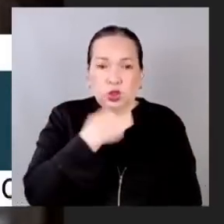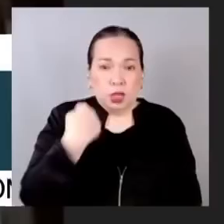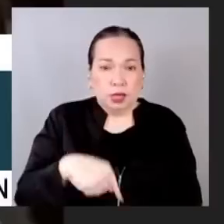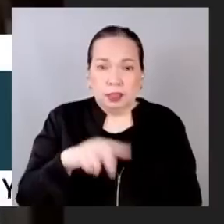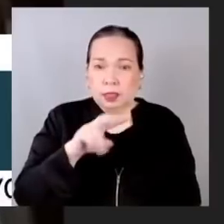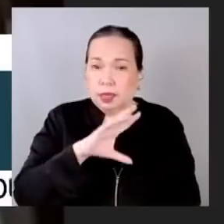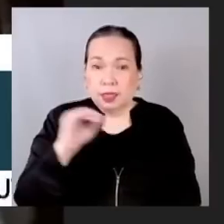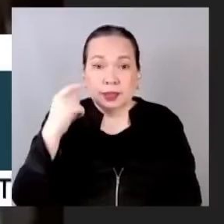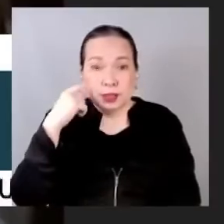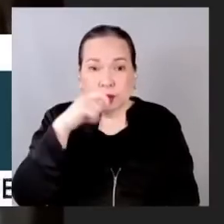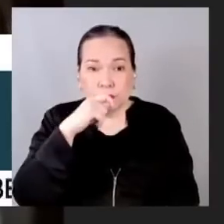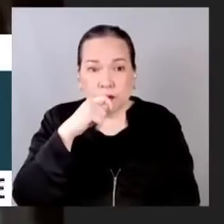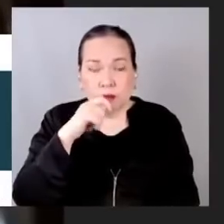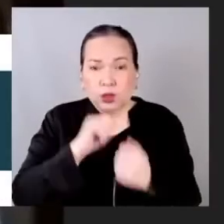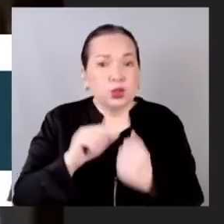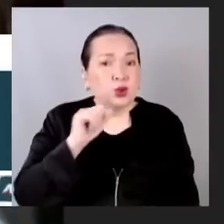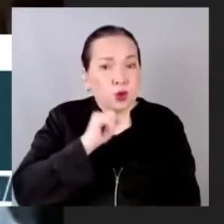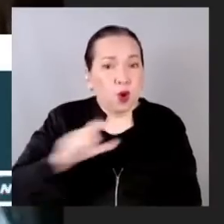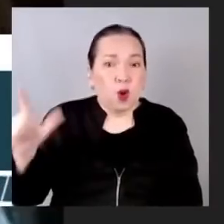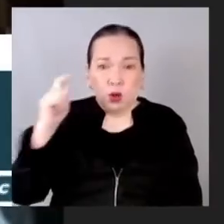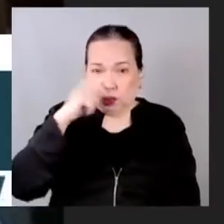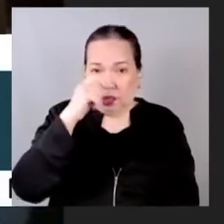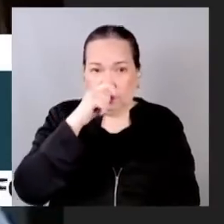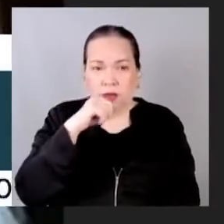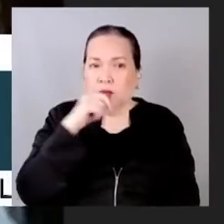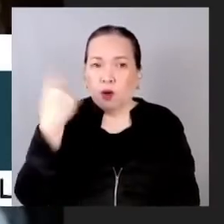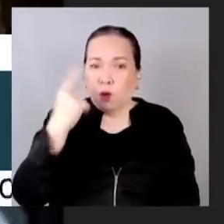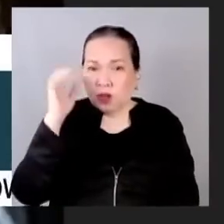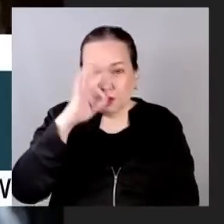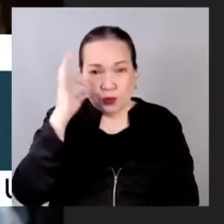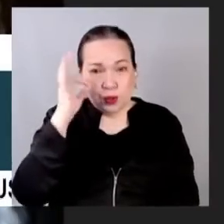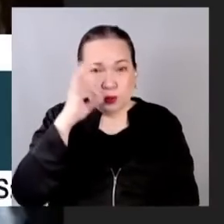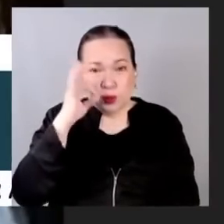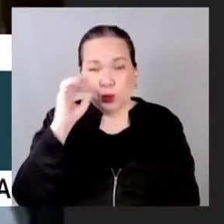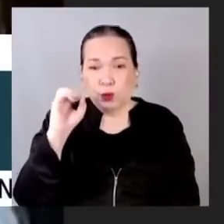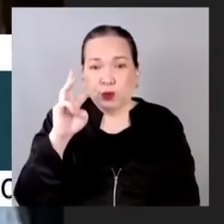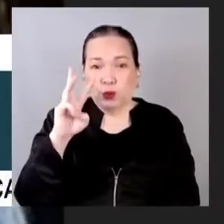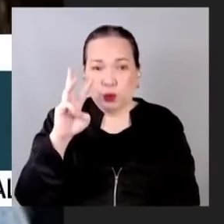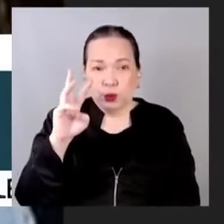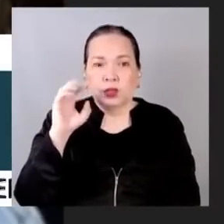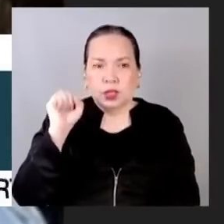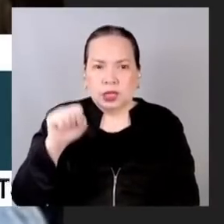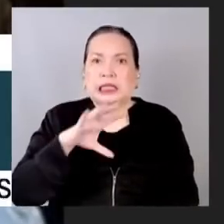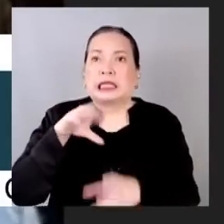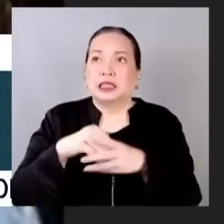Taiwan, all of us, not only the OFW, but everyone living here will be able.